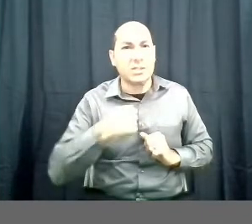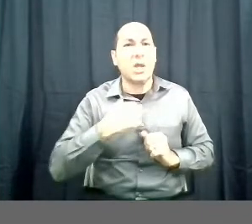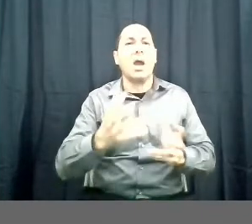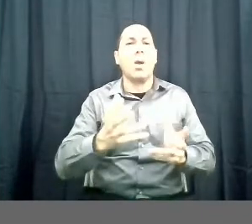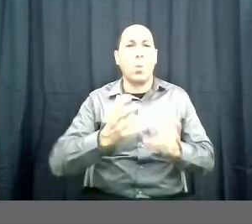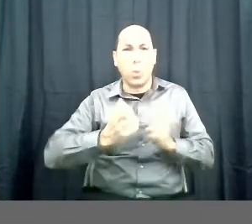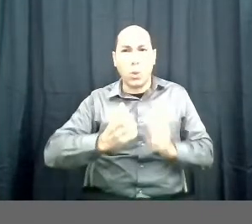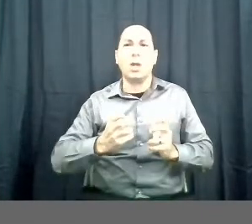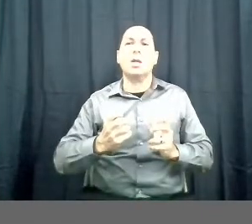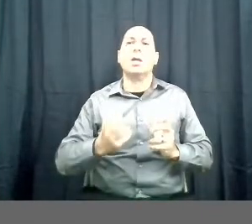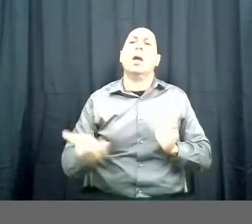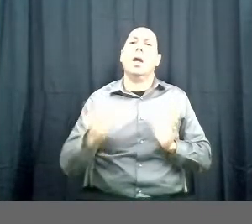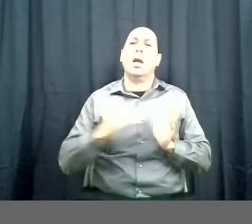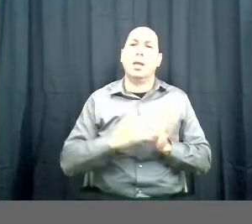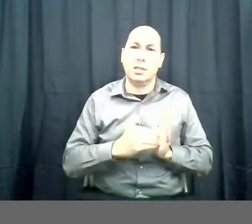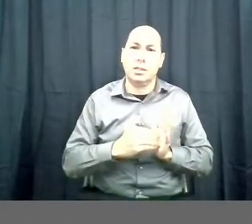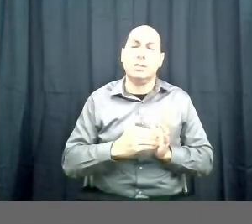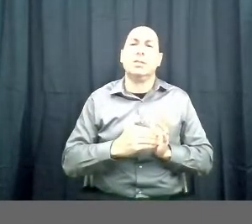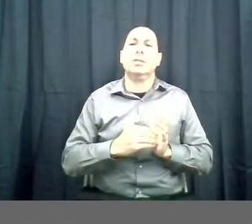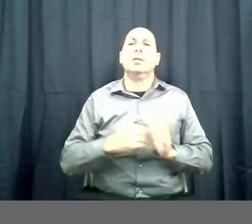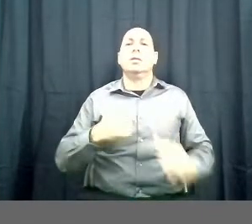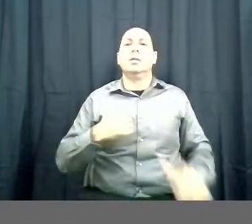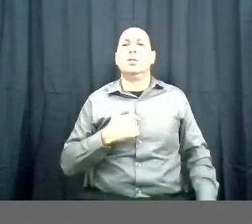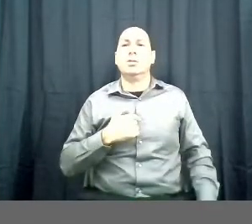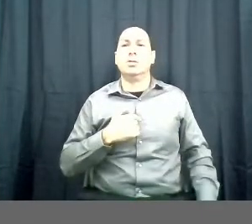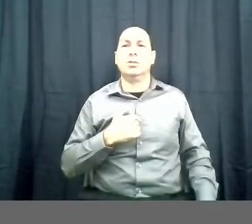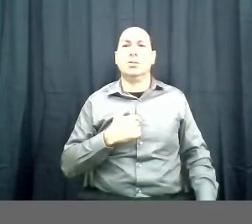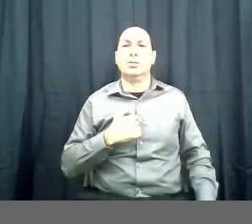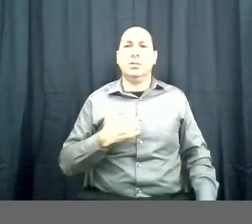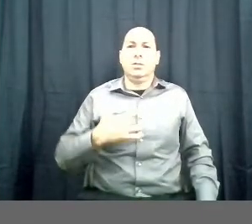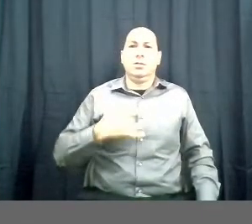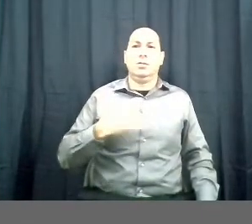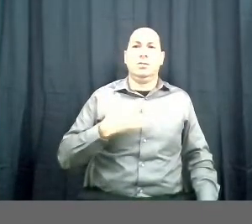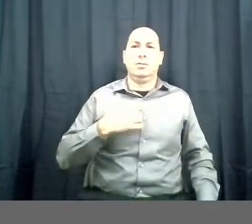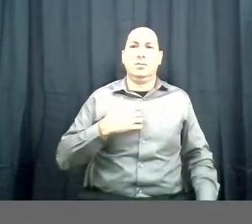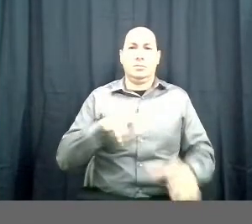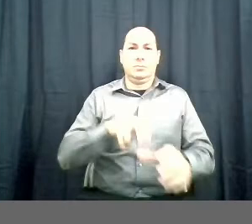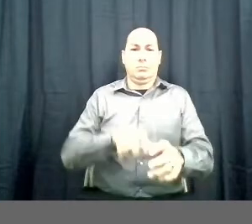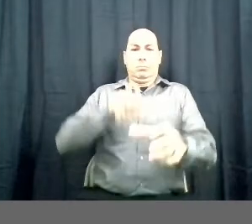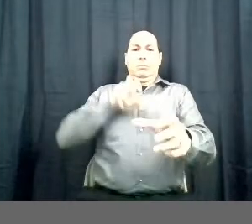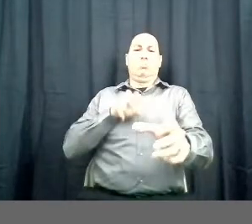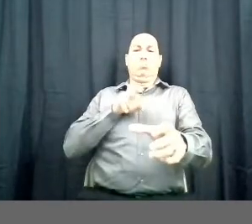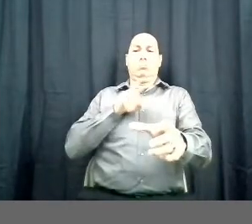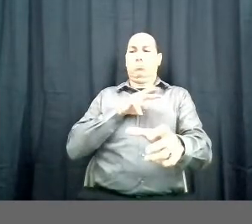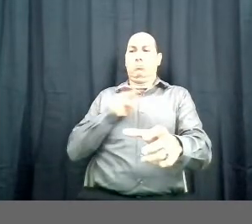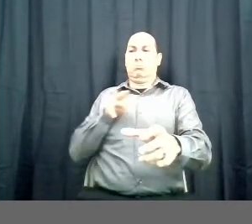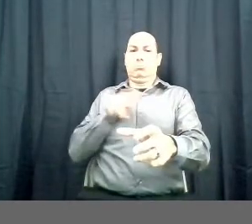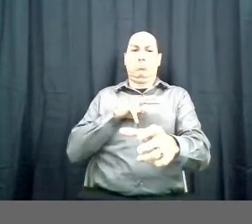again, from an outside looking in perspective, that